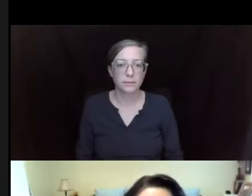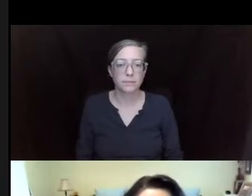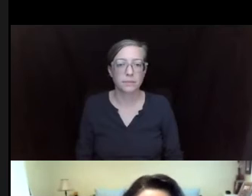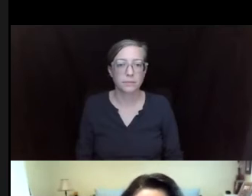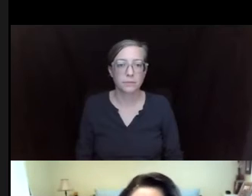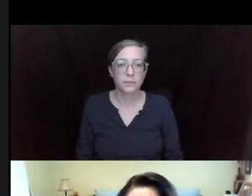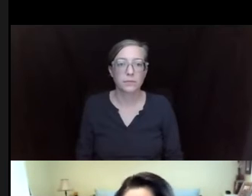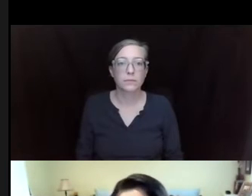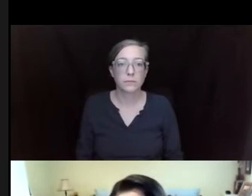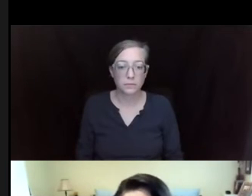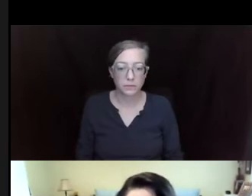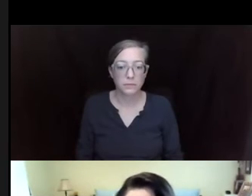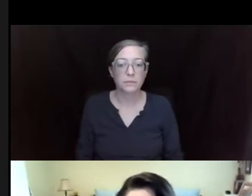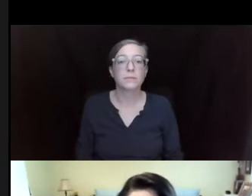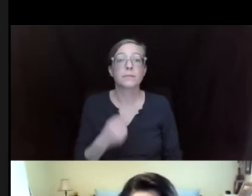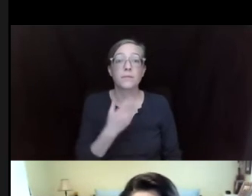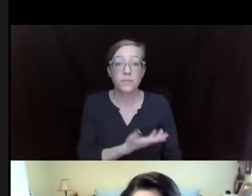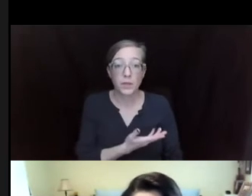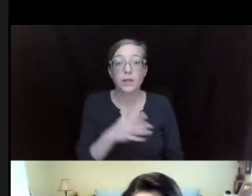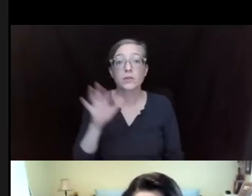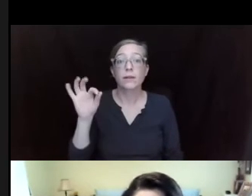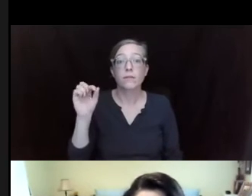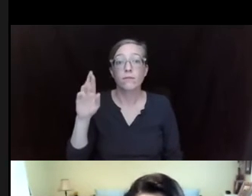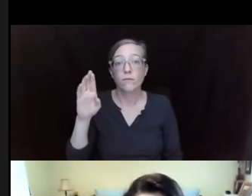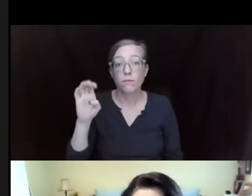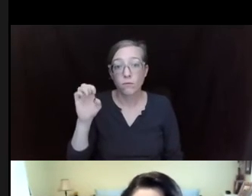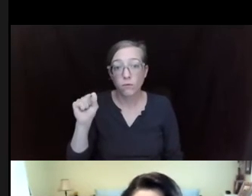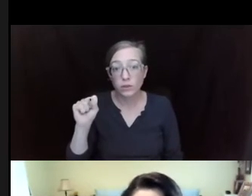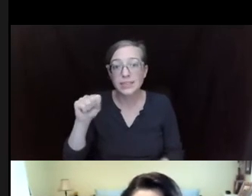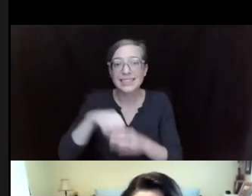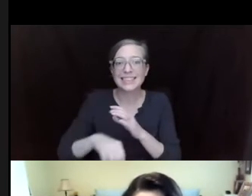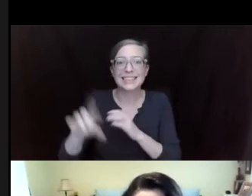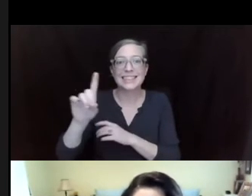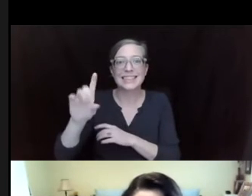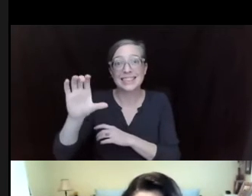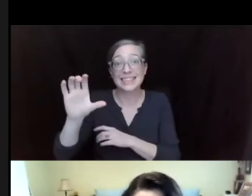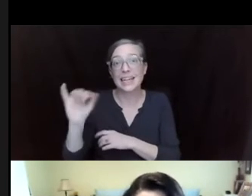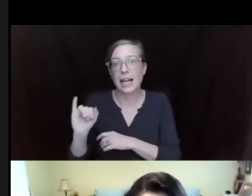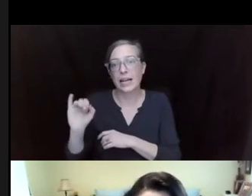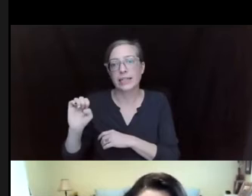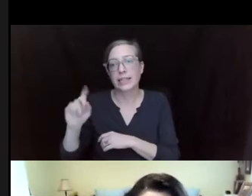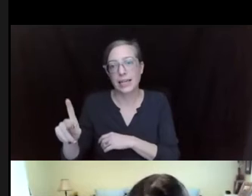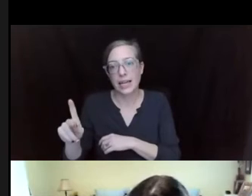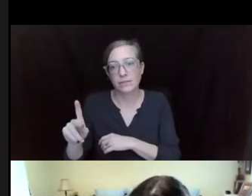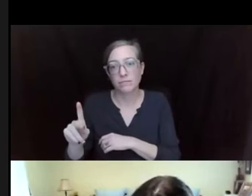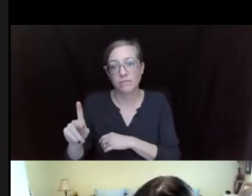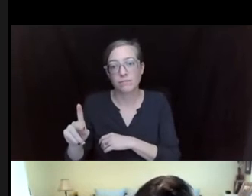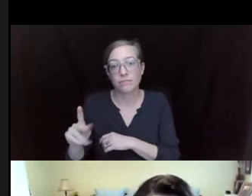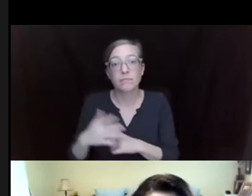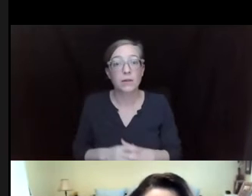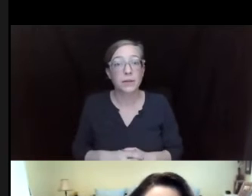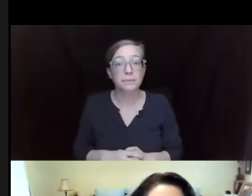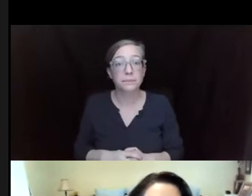to achieve particle trapping, we have electrosmosis in this direction and two electrophoresis in the electrophoresis in the opposite.